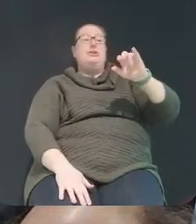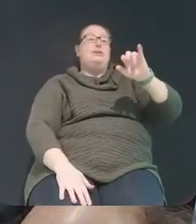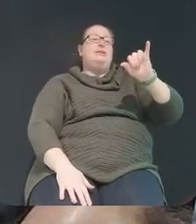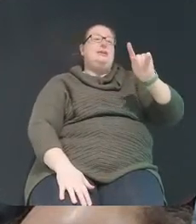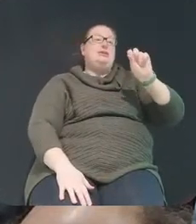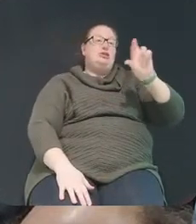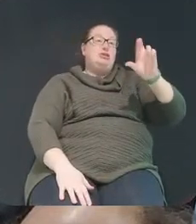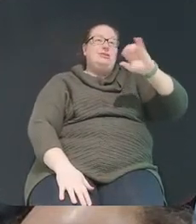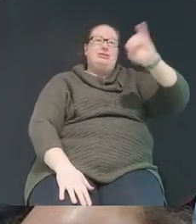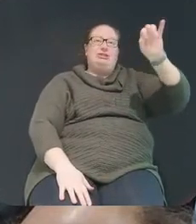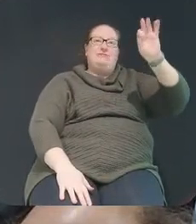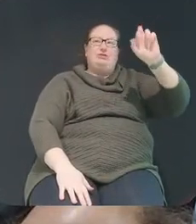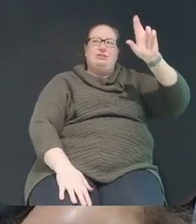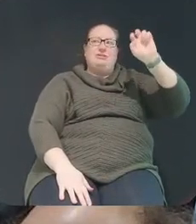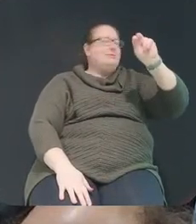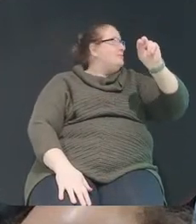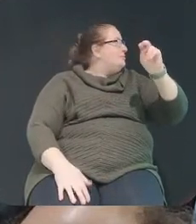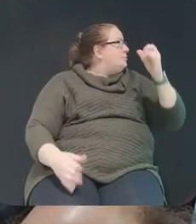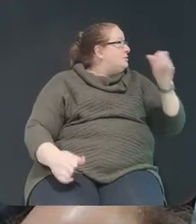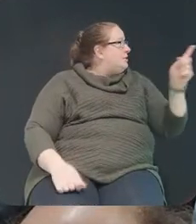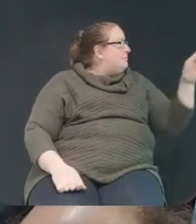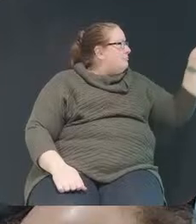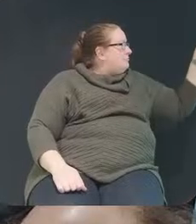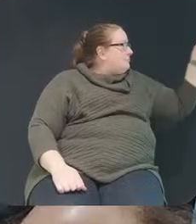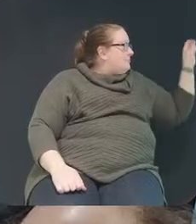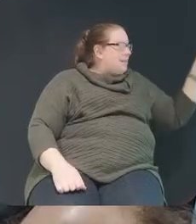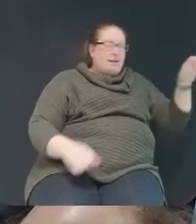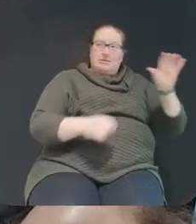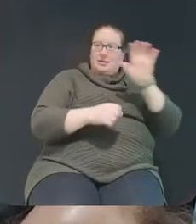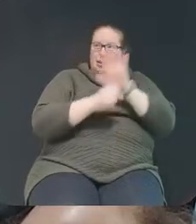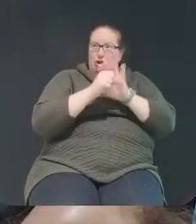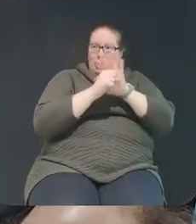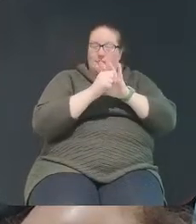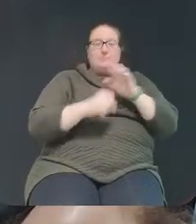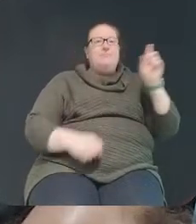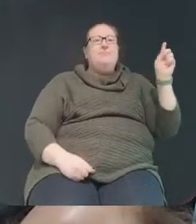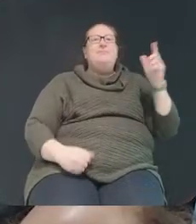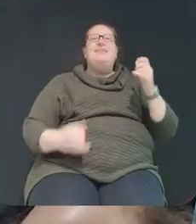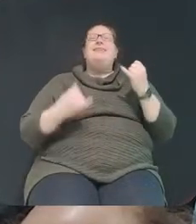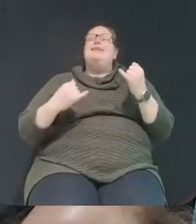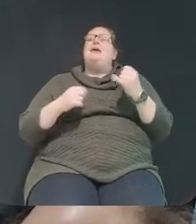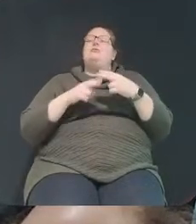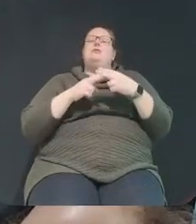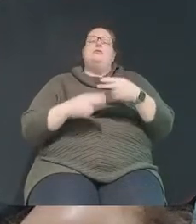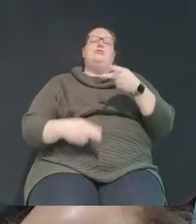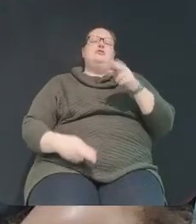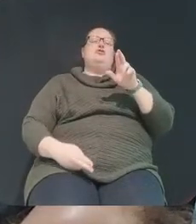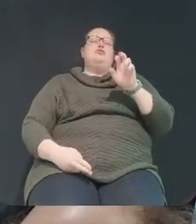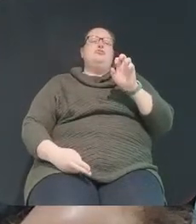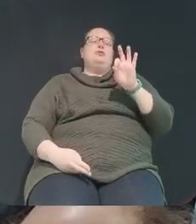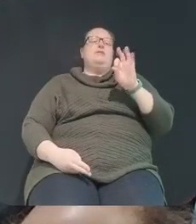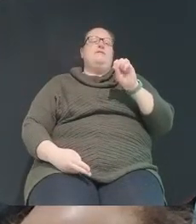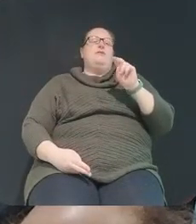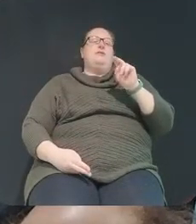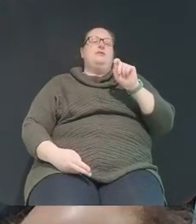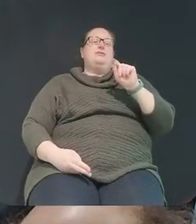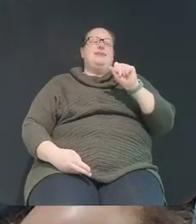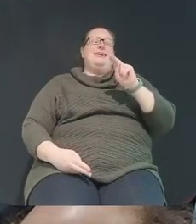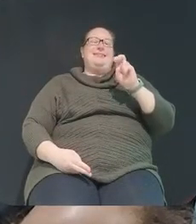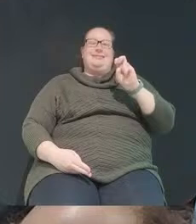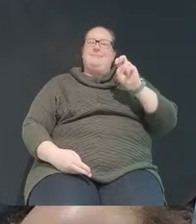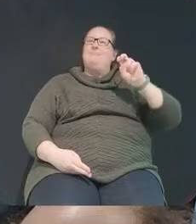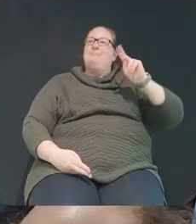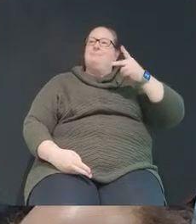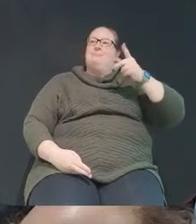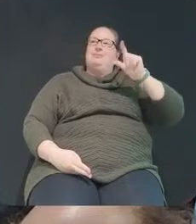Jefferson, which is now highlighted on the map. Today, this area is Prefontaine Place, which is located across the street from City Hall